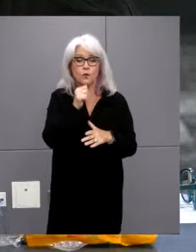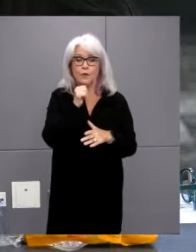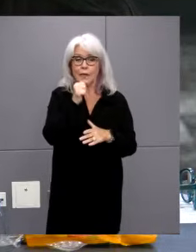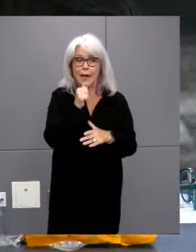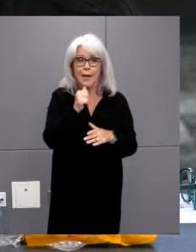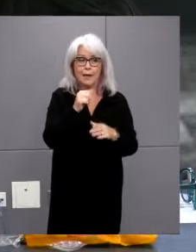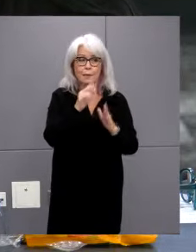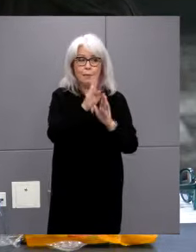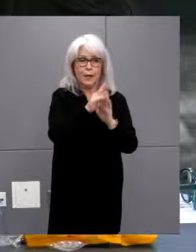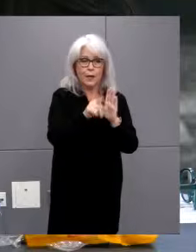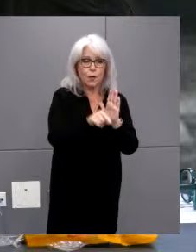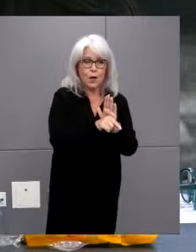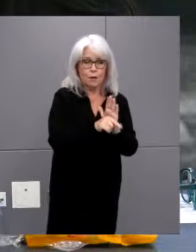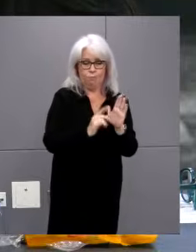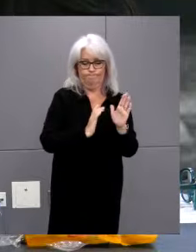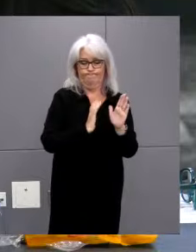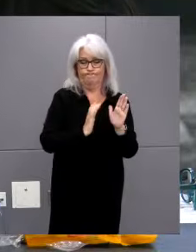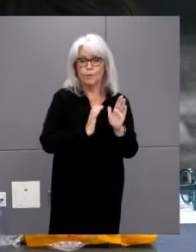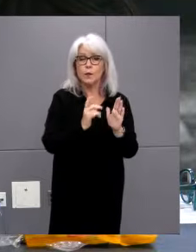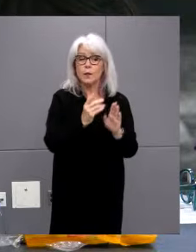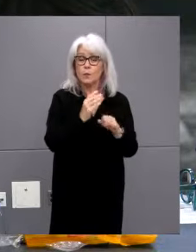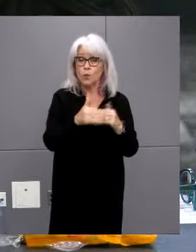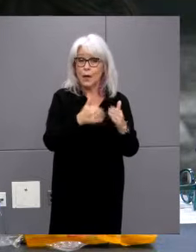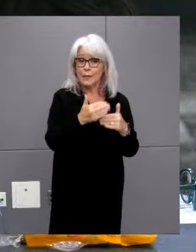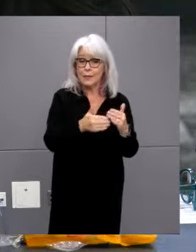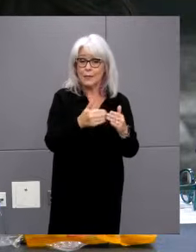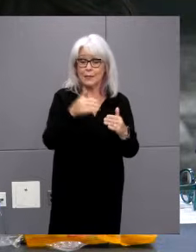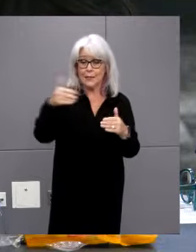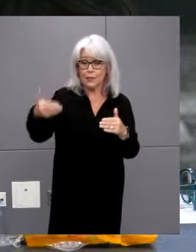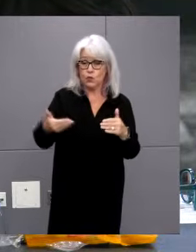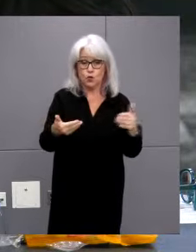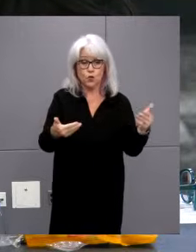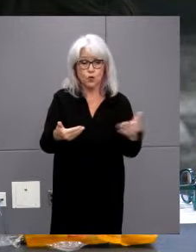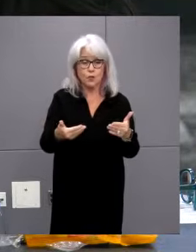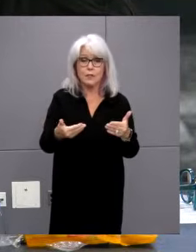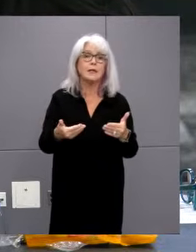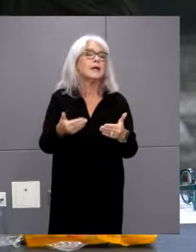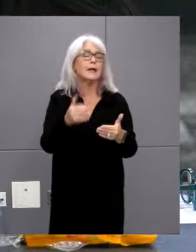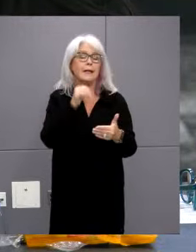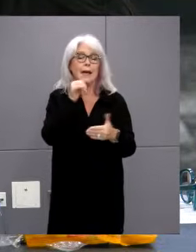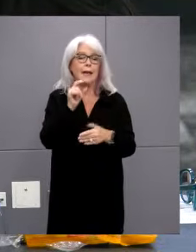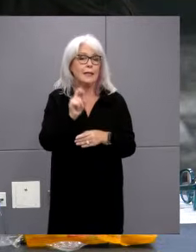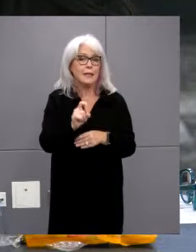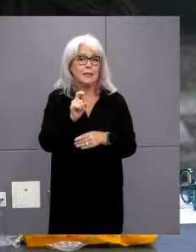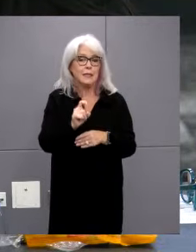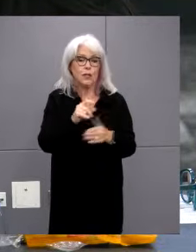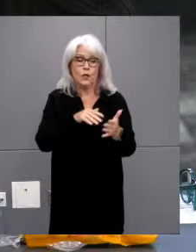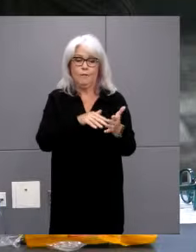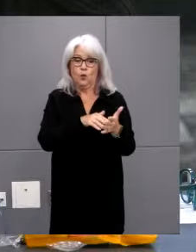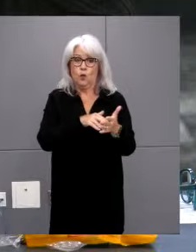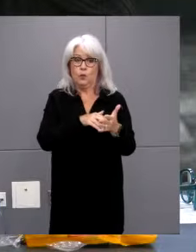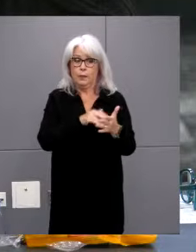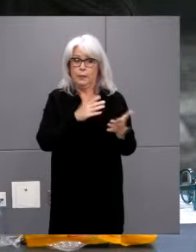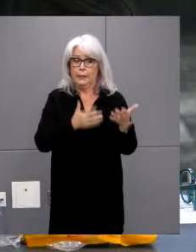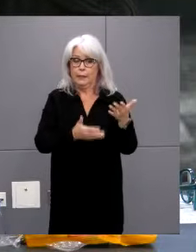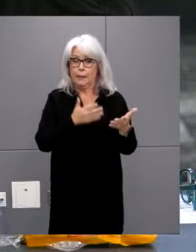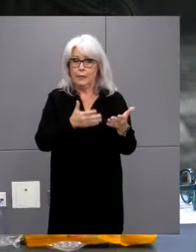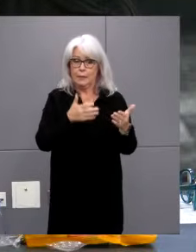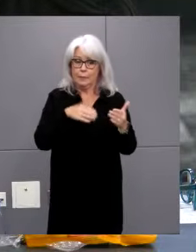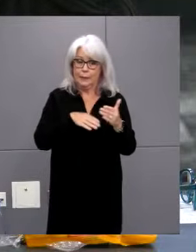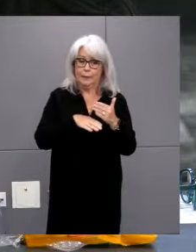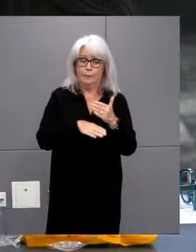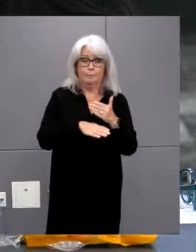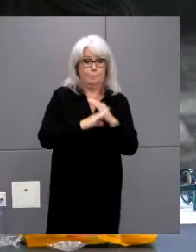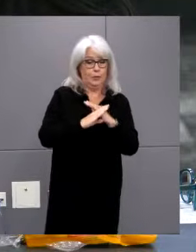undergone the college's formal background check process introduces an unnecessary vulnerability to our